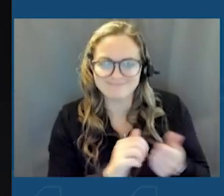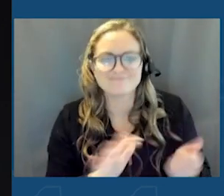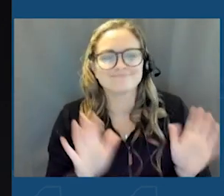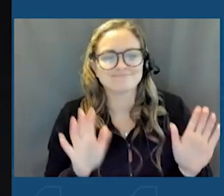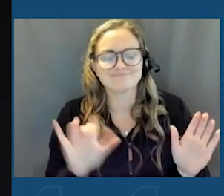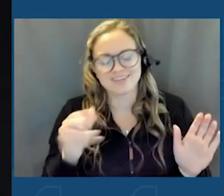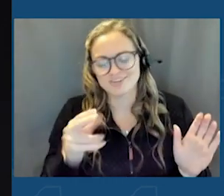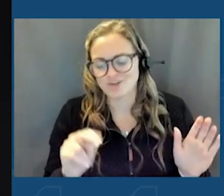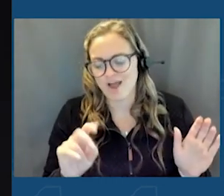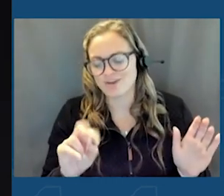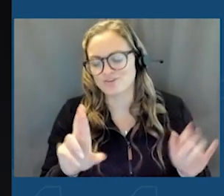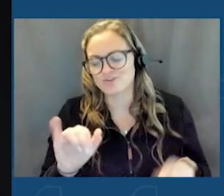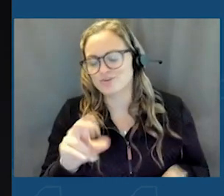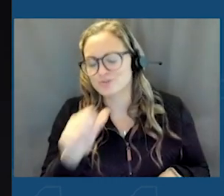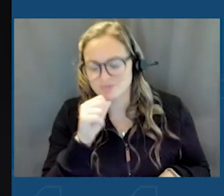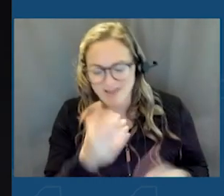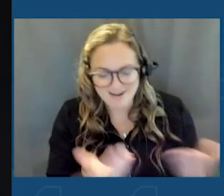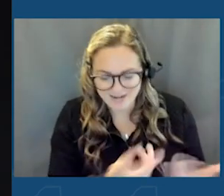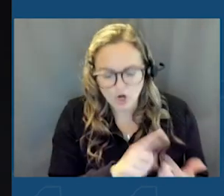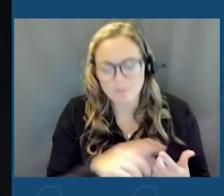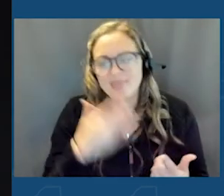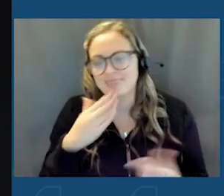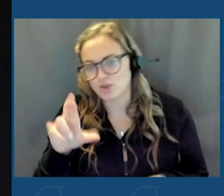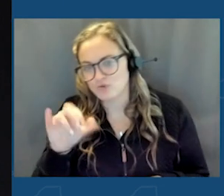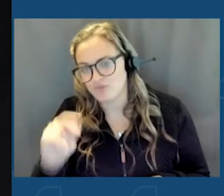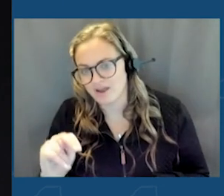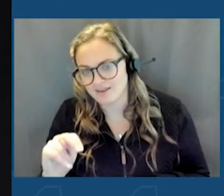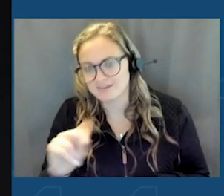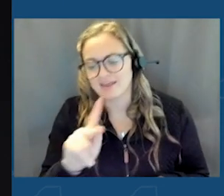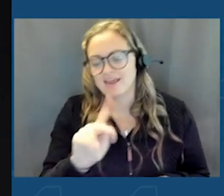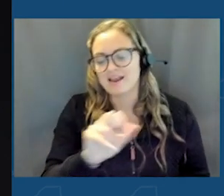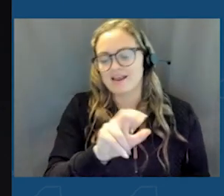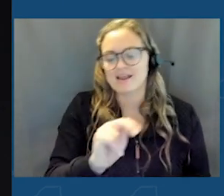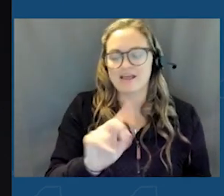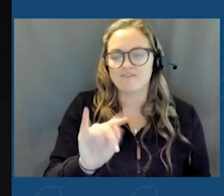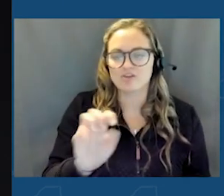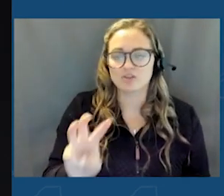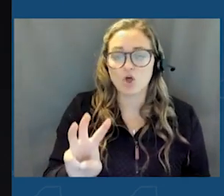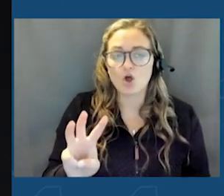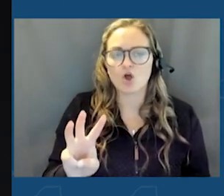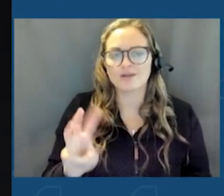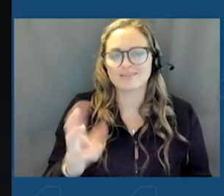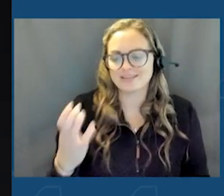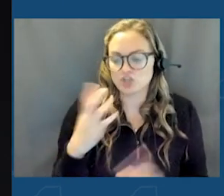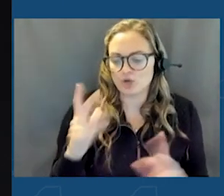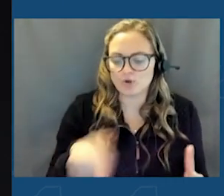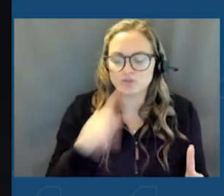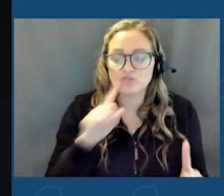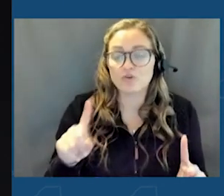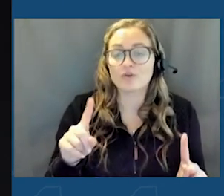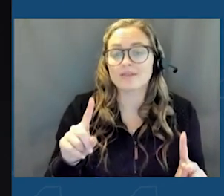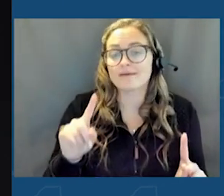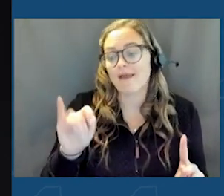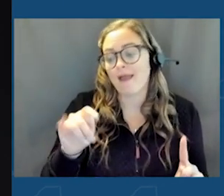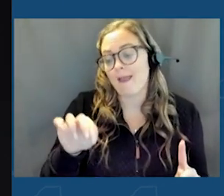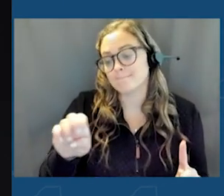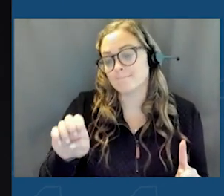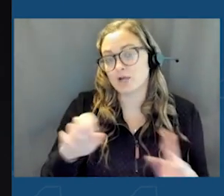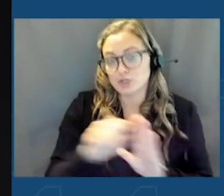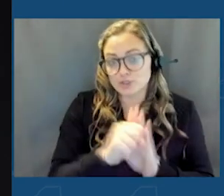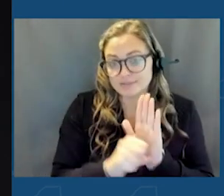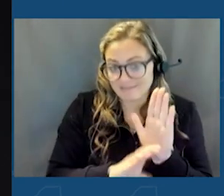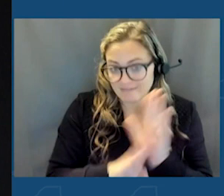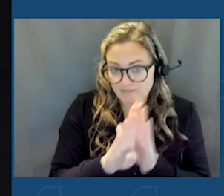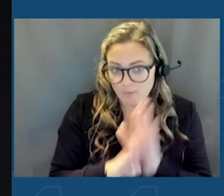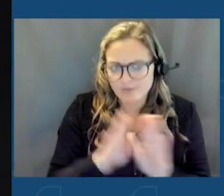here, but Ryan, thank you for joining us. And Kevin Law, the chair of the Empire State Development. I'm so proud to have him as part of my team. It